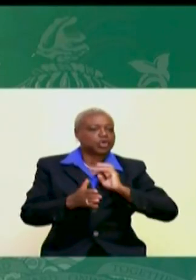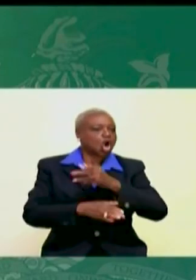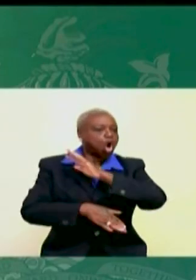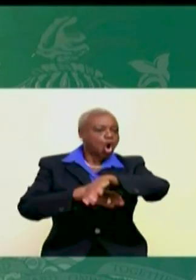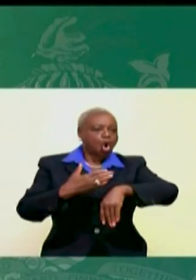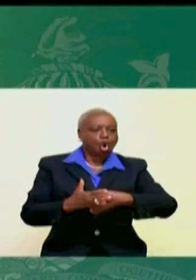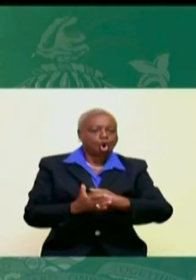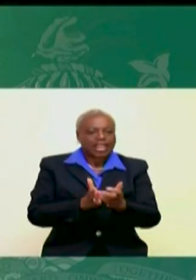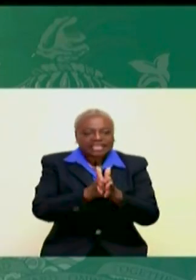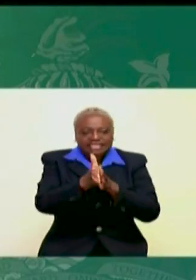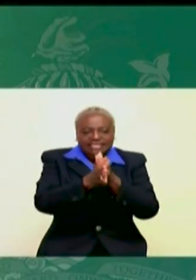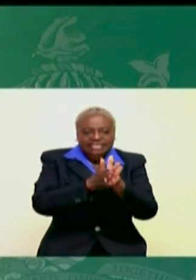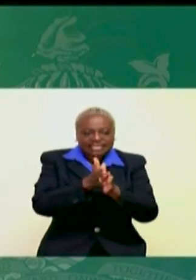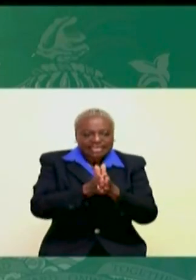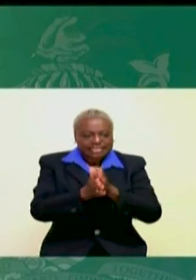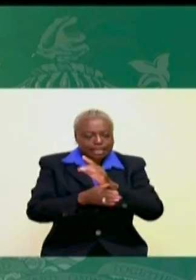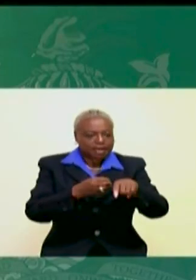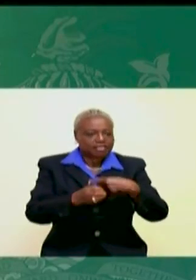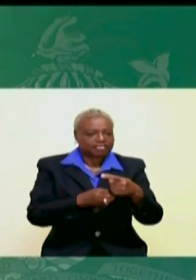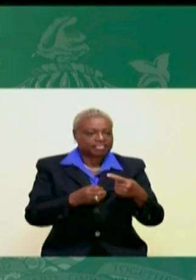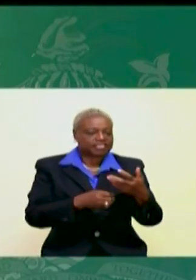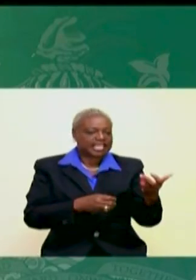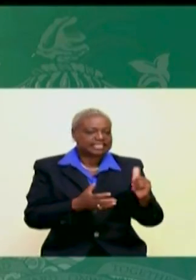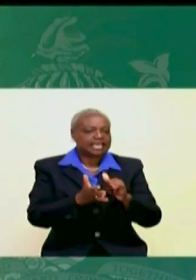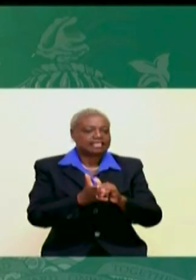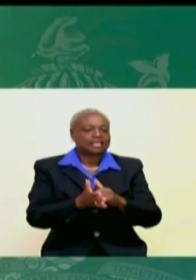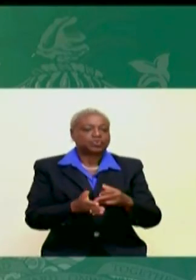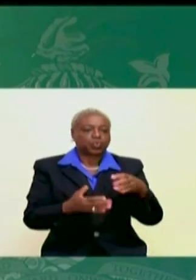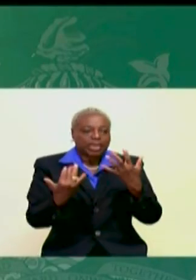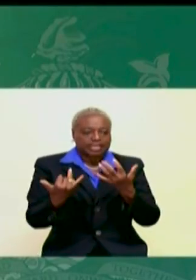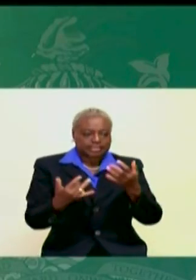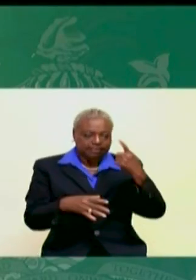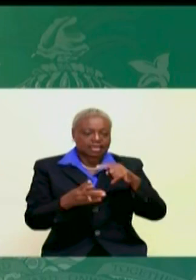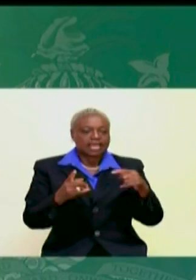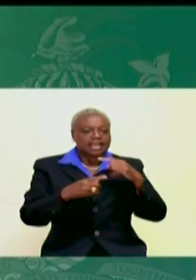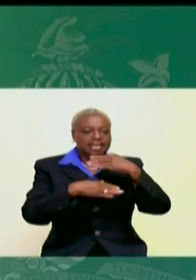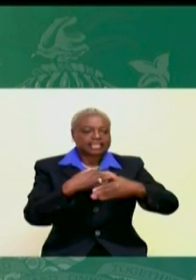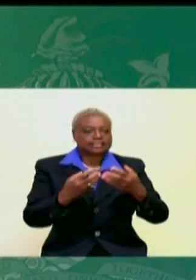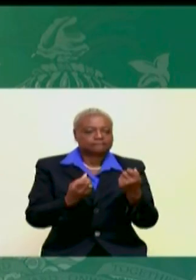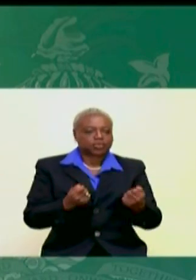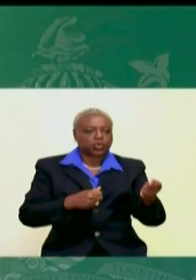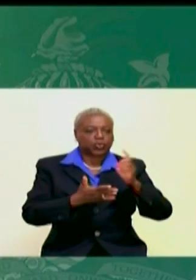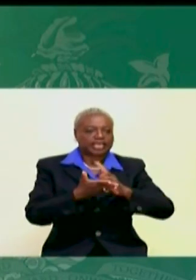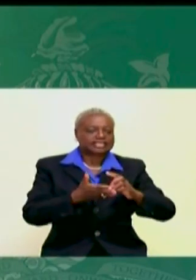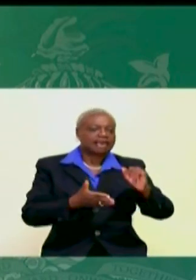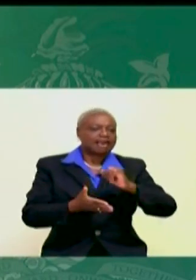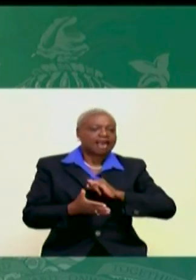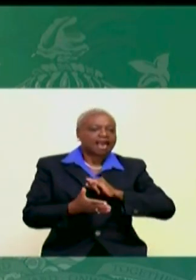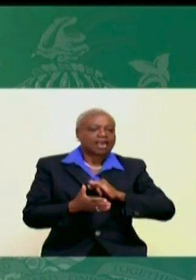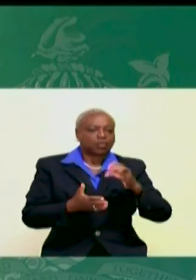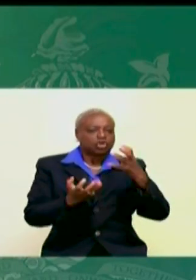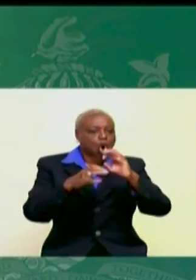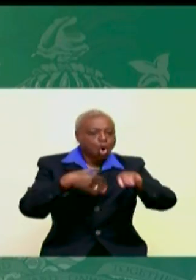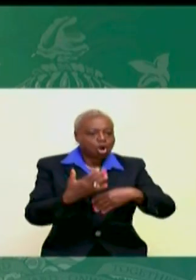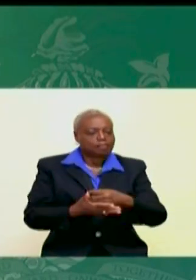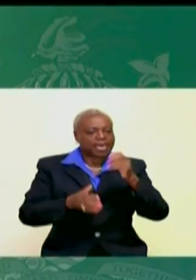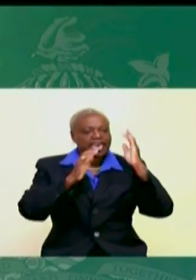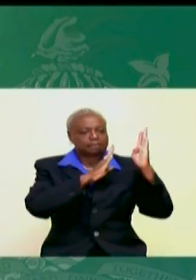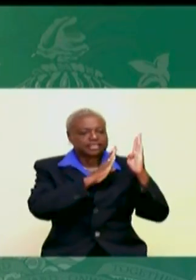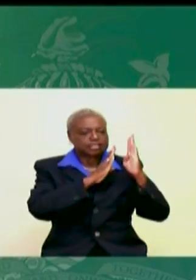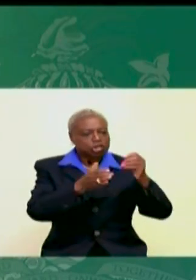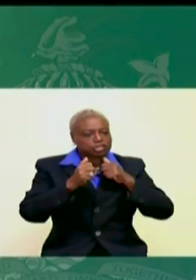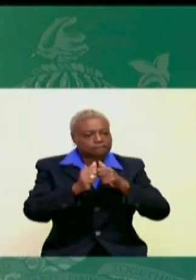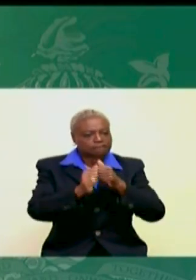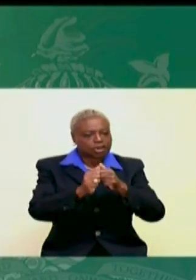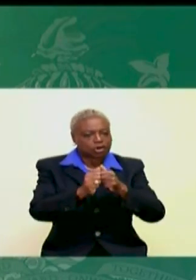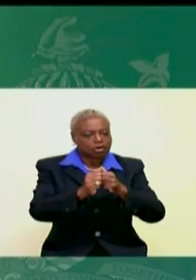for the festivities that await us in the upcoming weeks. I invite all Bahamians to follow the social media pages at